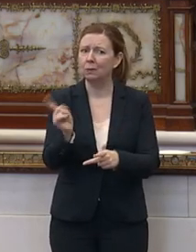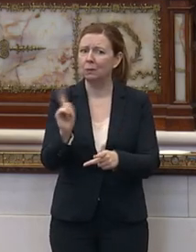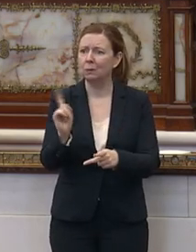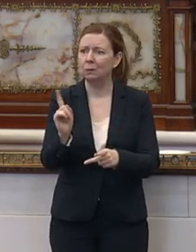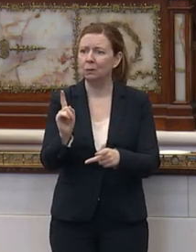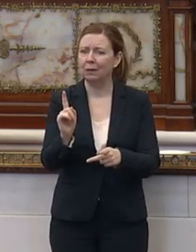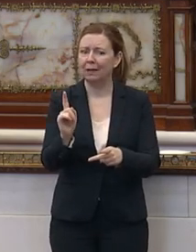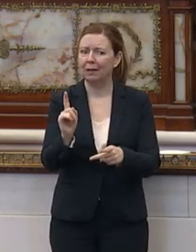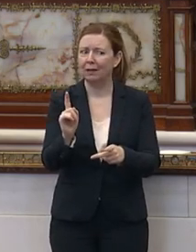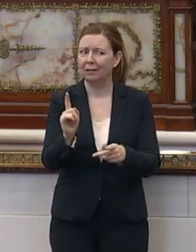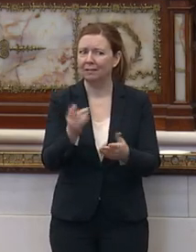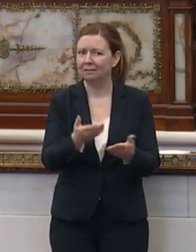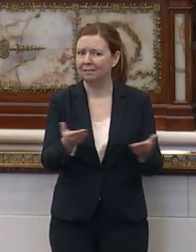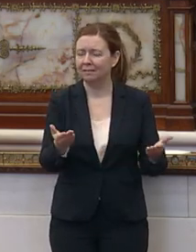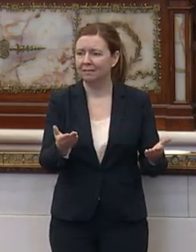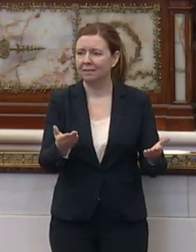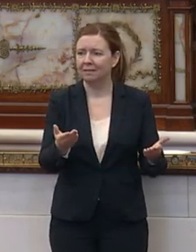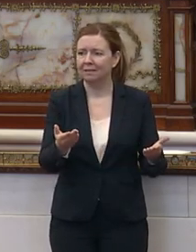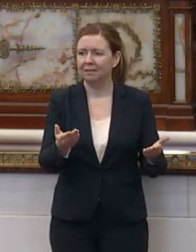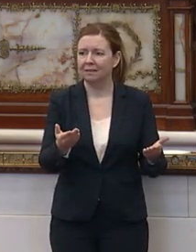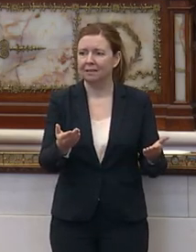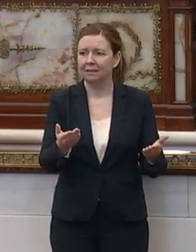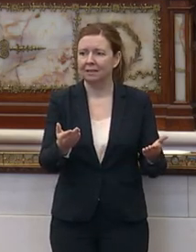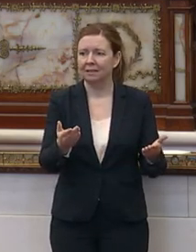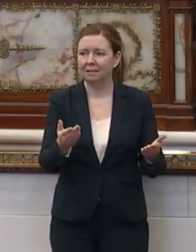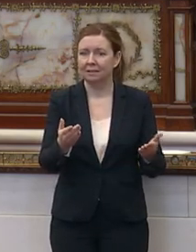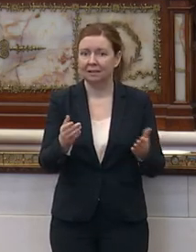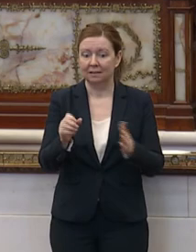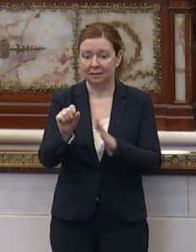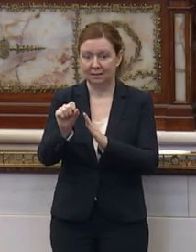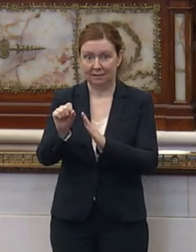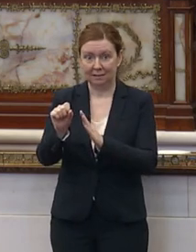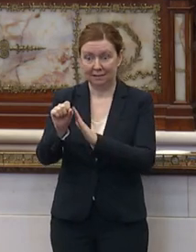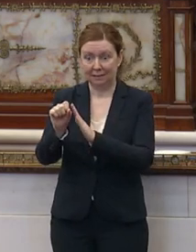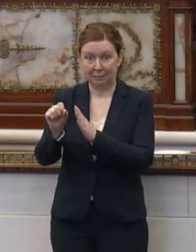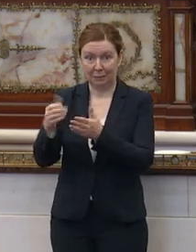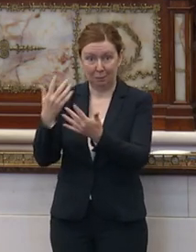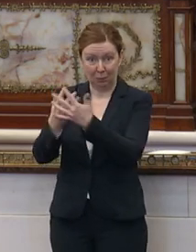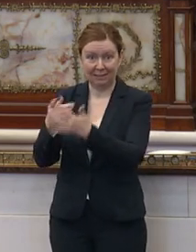the inhabitants of State Road's prisons come from,